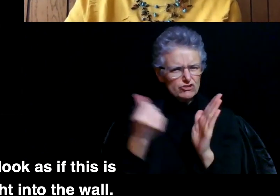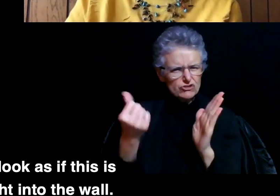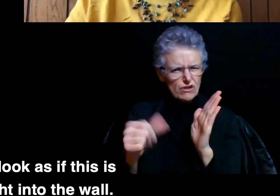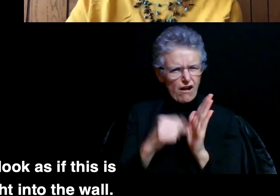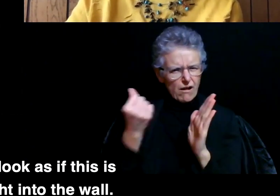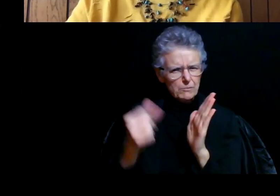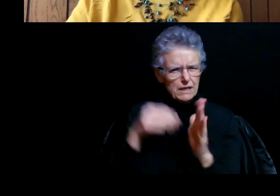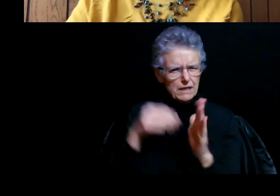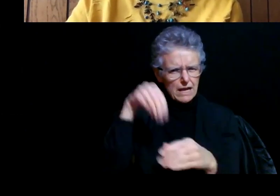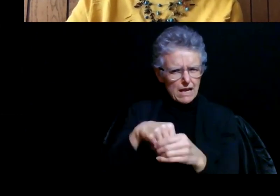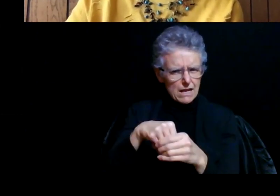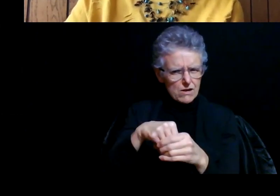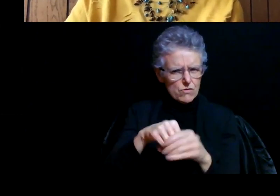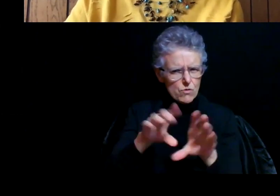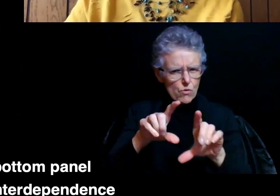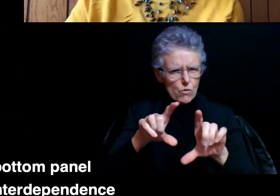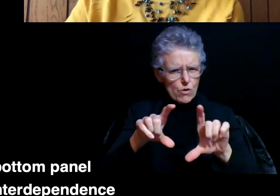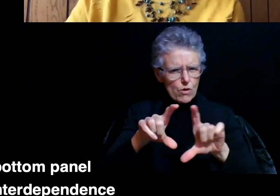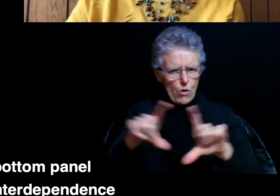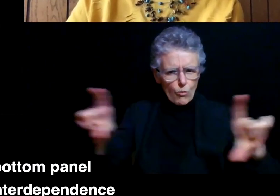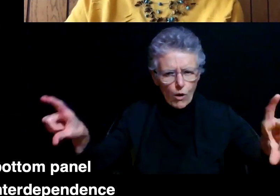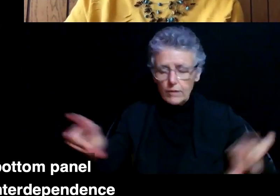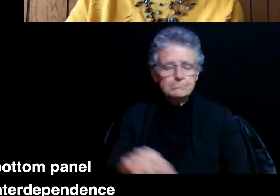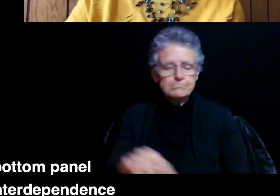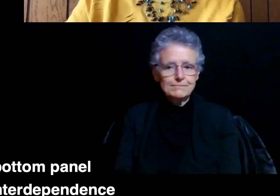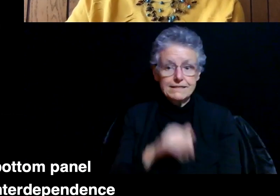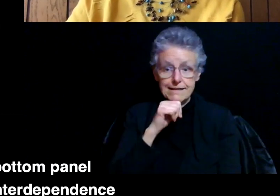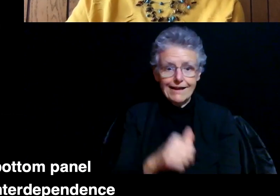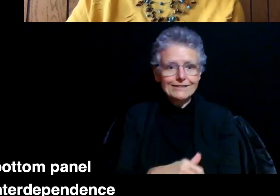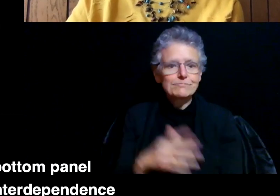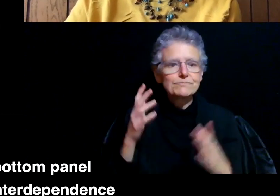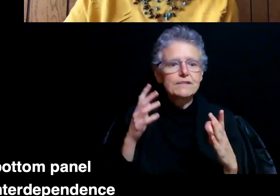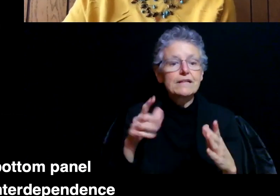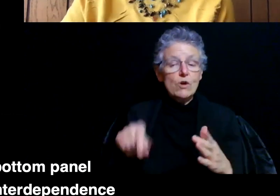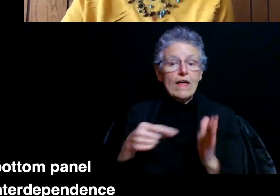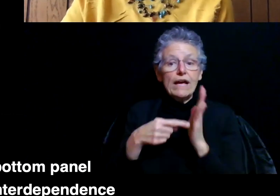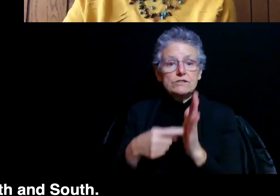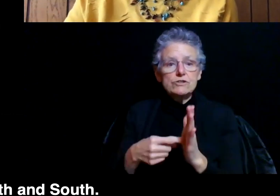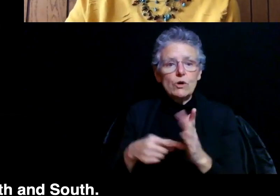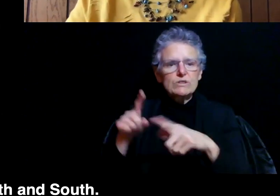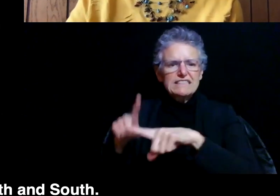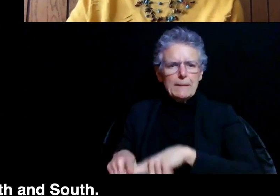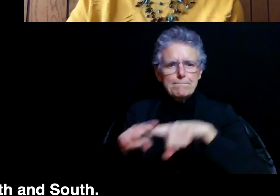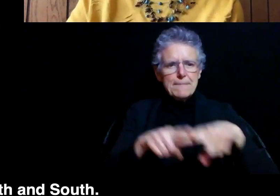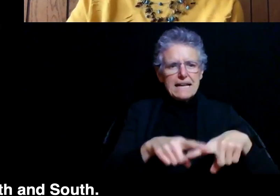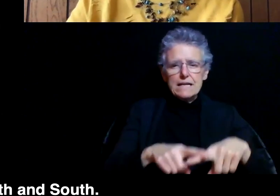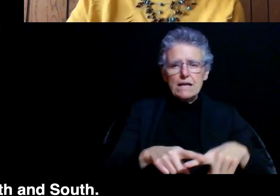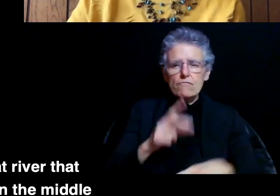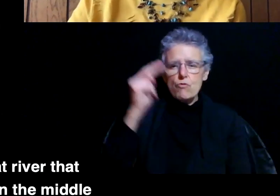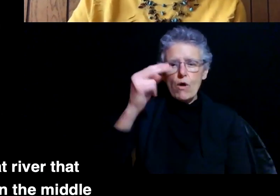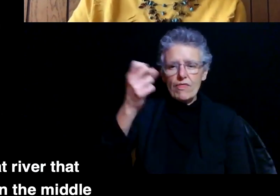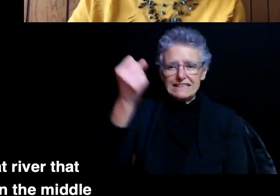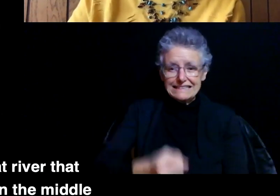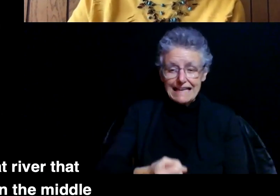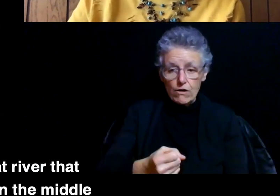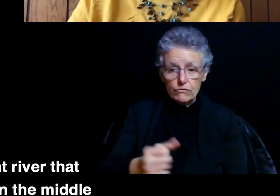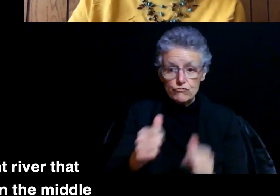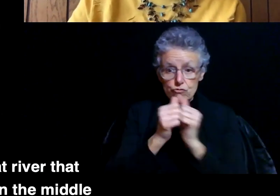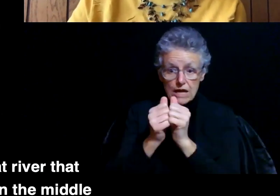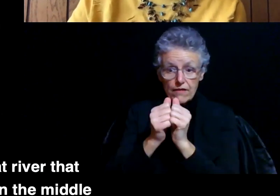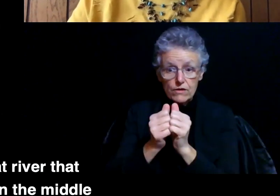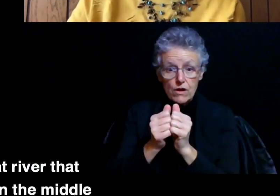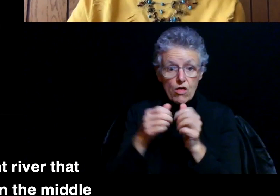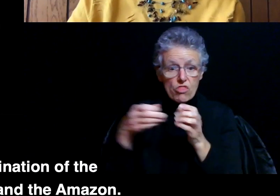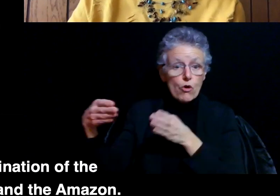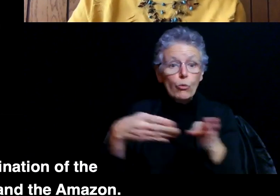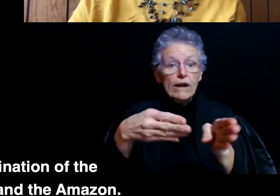into the wall. So this bottom panel shows the interdependence of the North and South. And that river that you see in